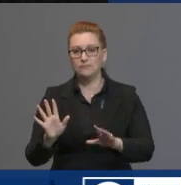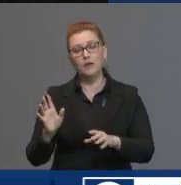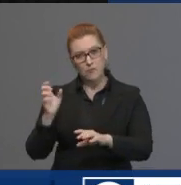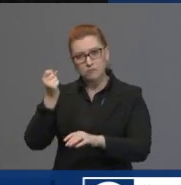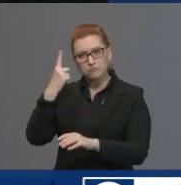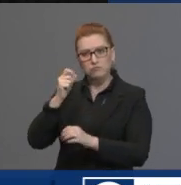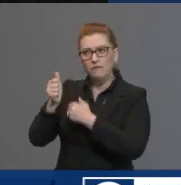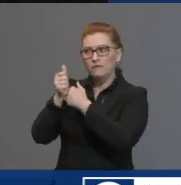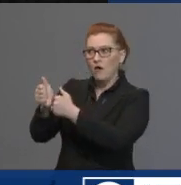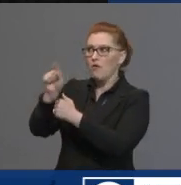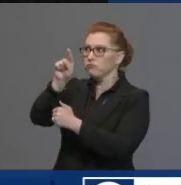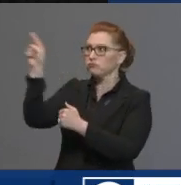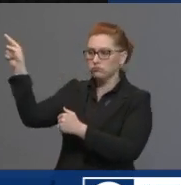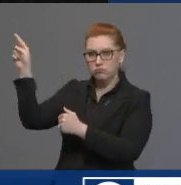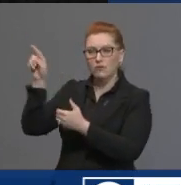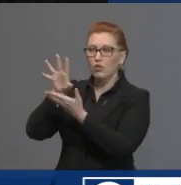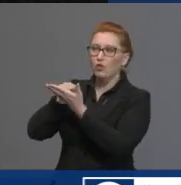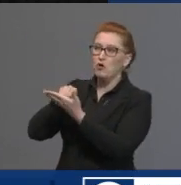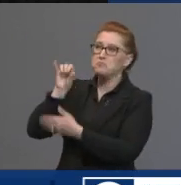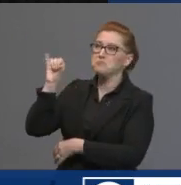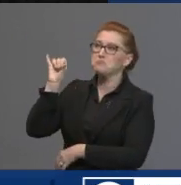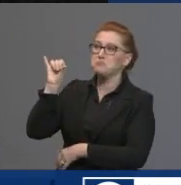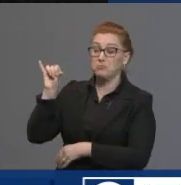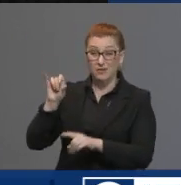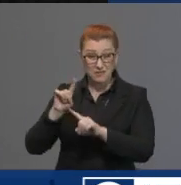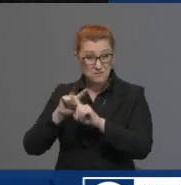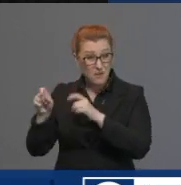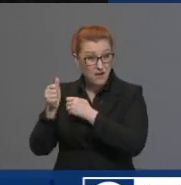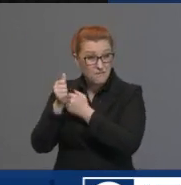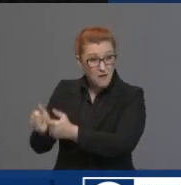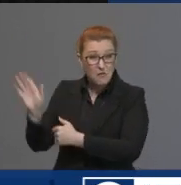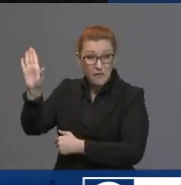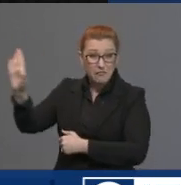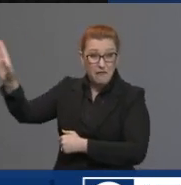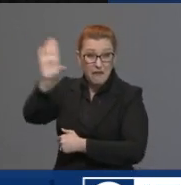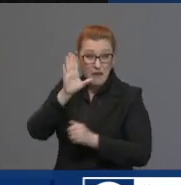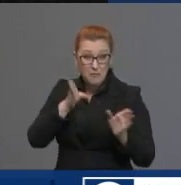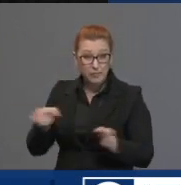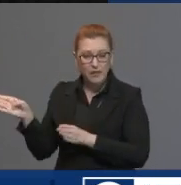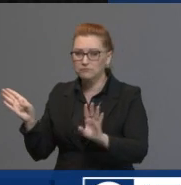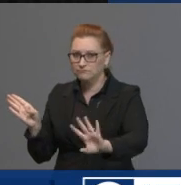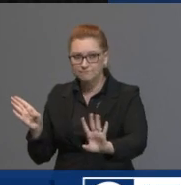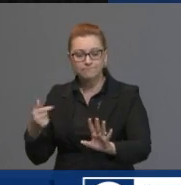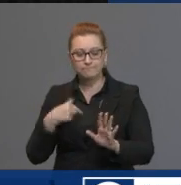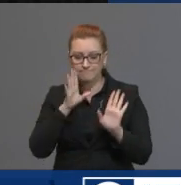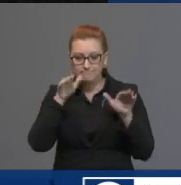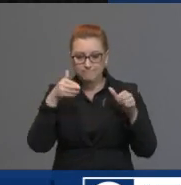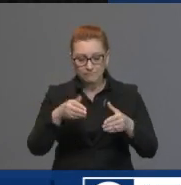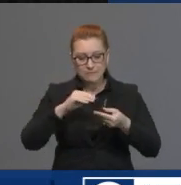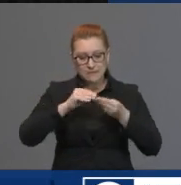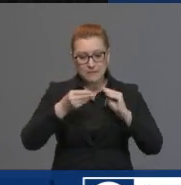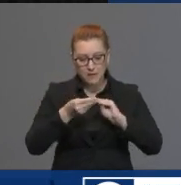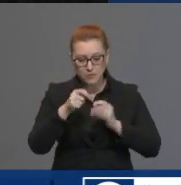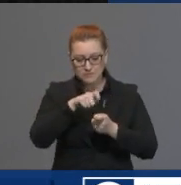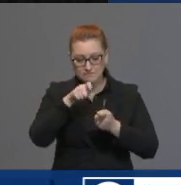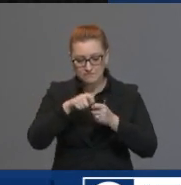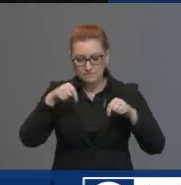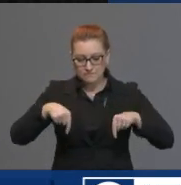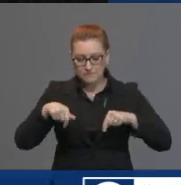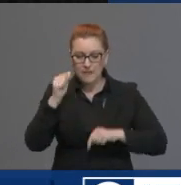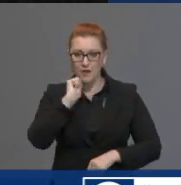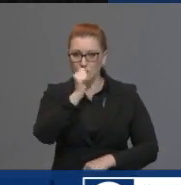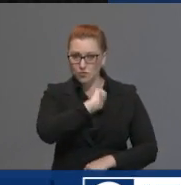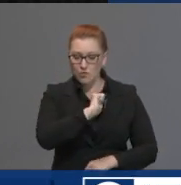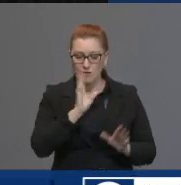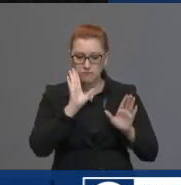best interest of Arizona. That's resulted in some later timing and a lighter touch in placing restrictions on our